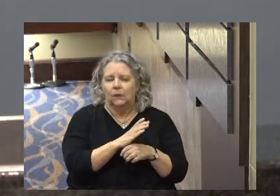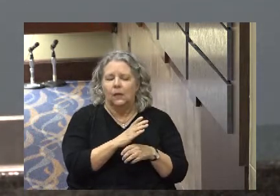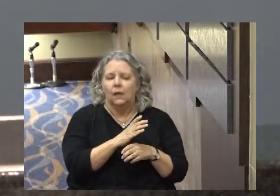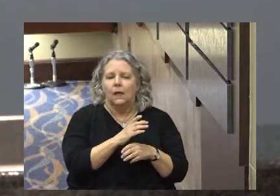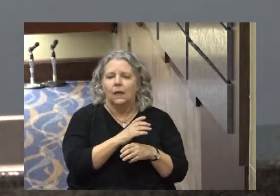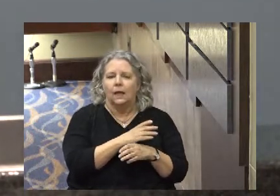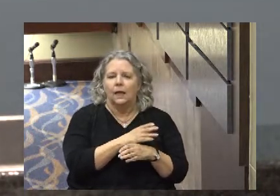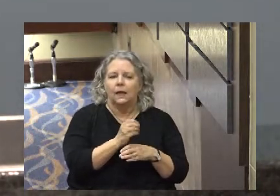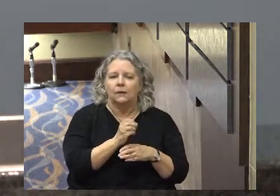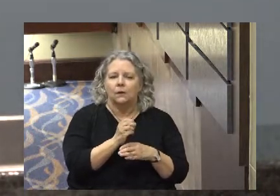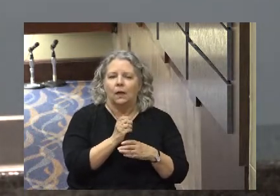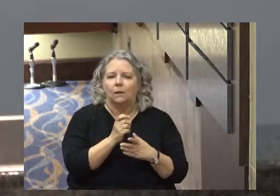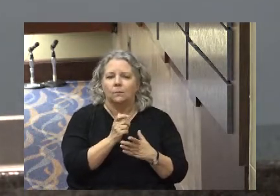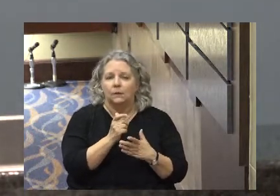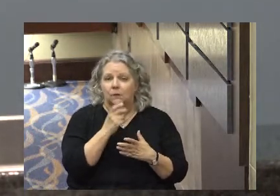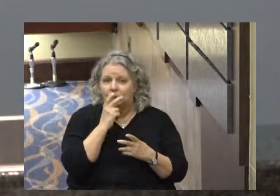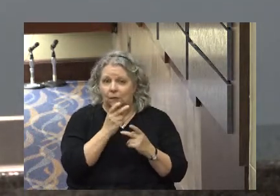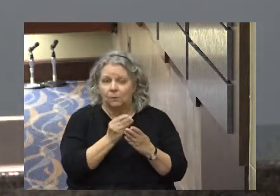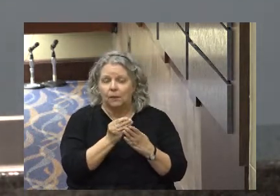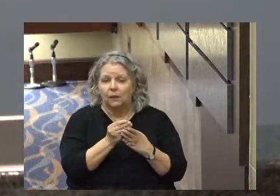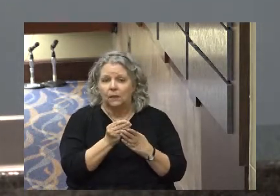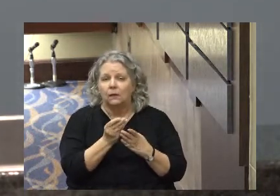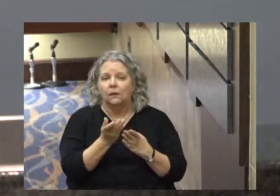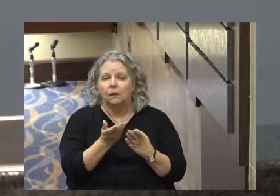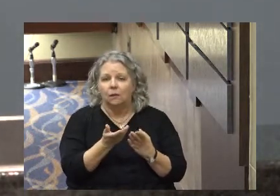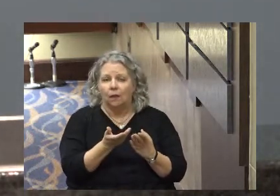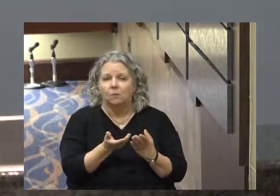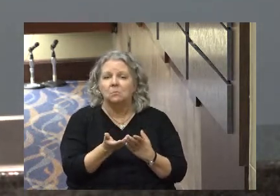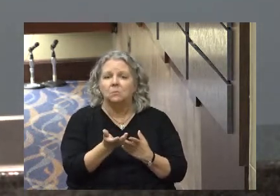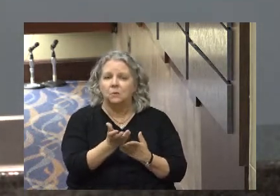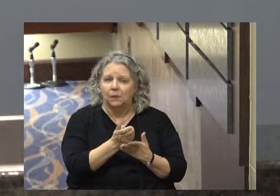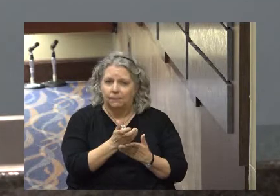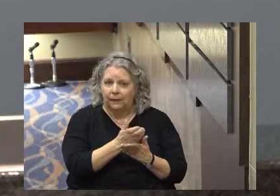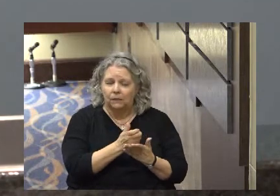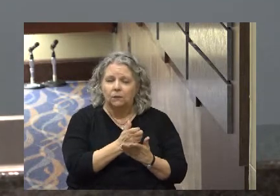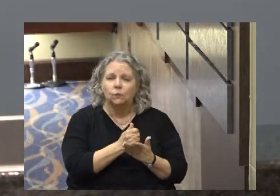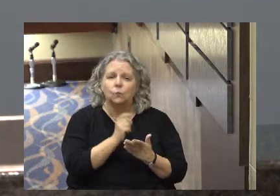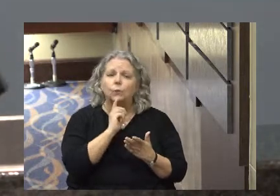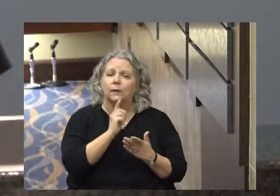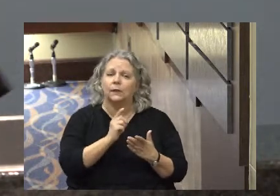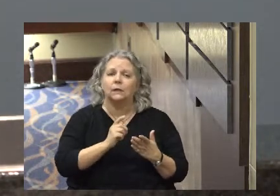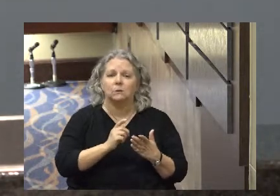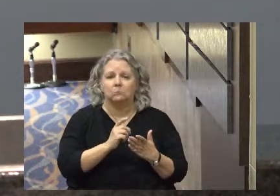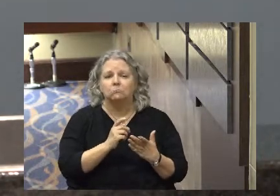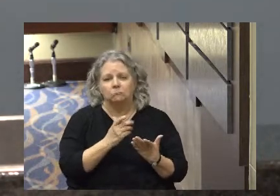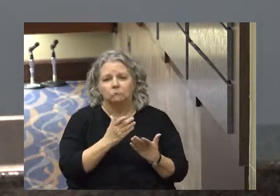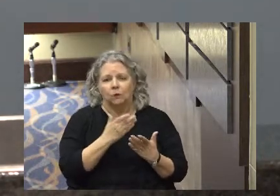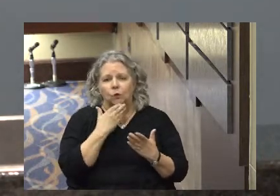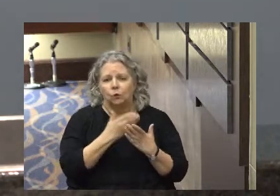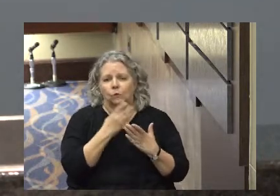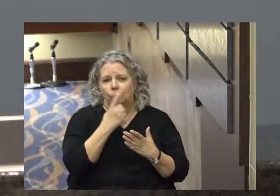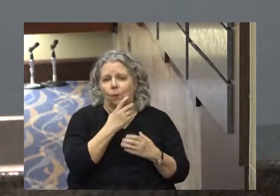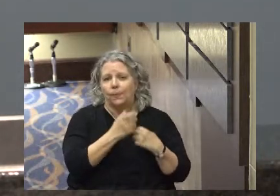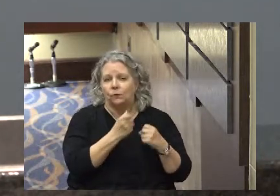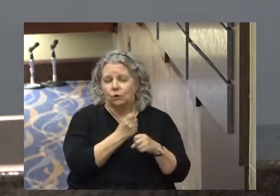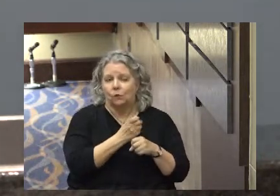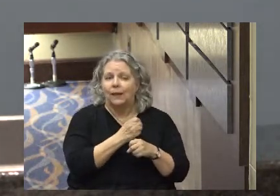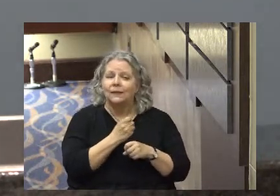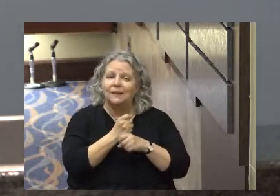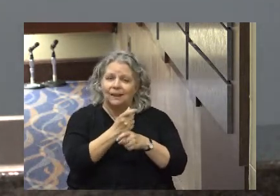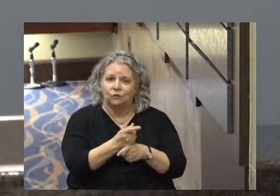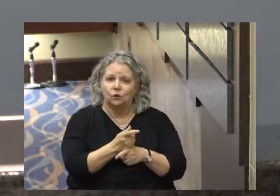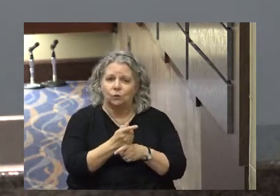year and beating a budget, I think is very important, very encouraging for not only this year's budget, but also future year's budgets as that becomes a more